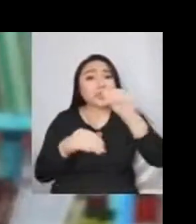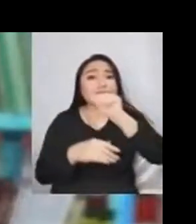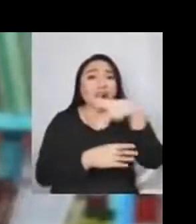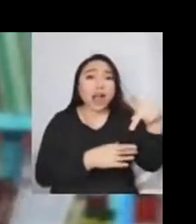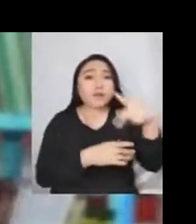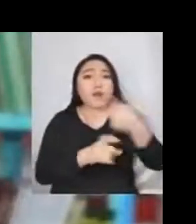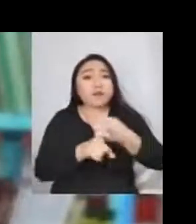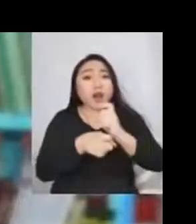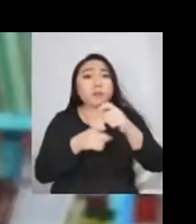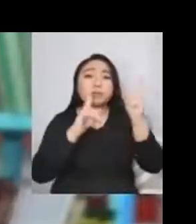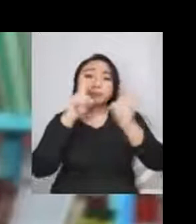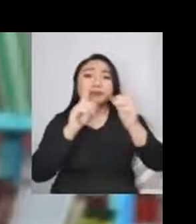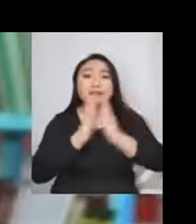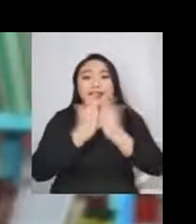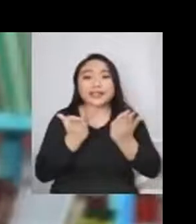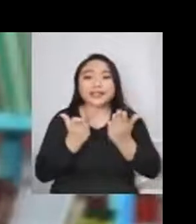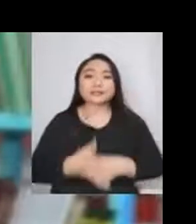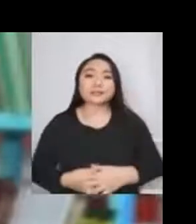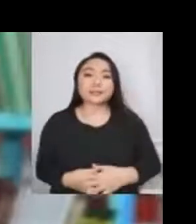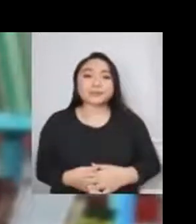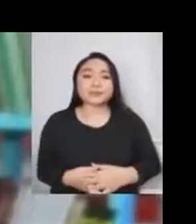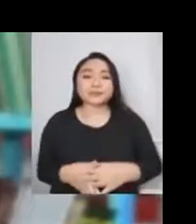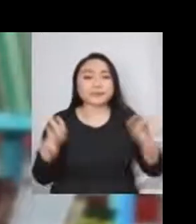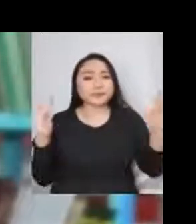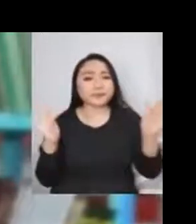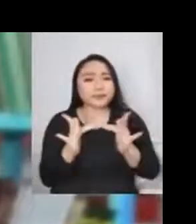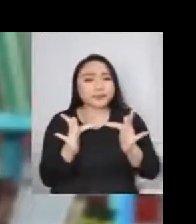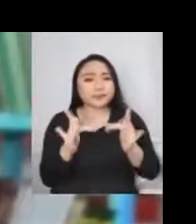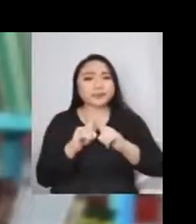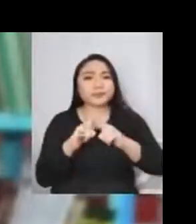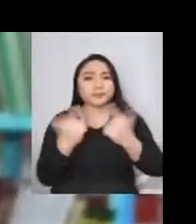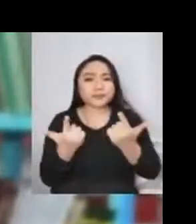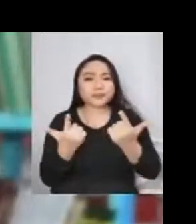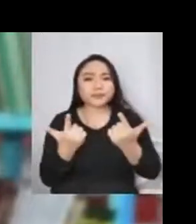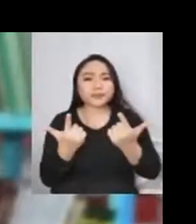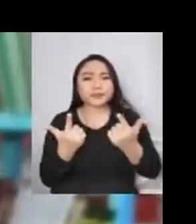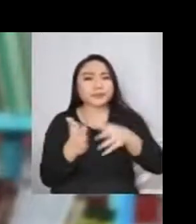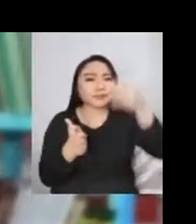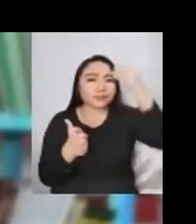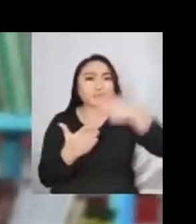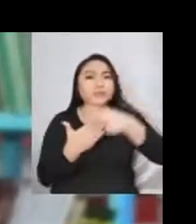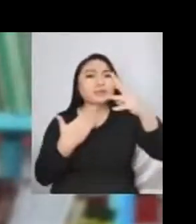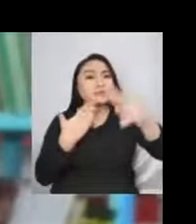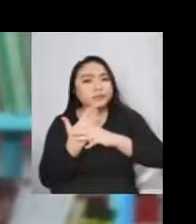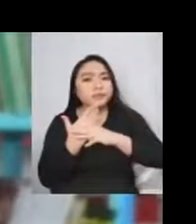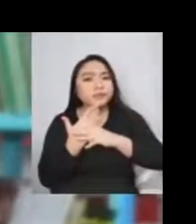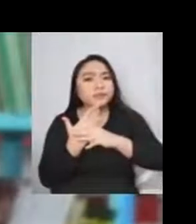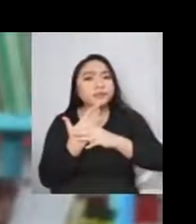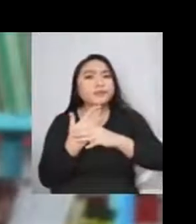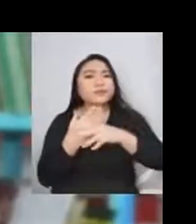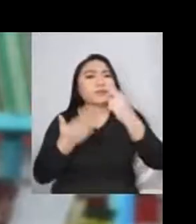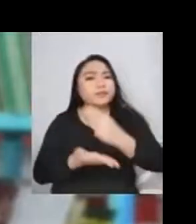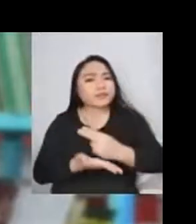is loads of fun. Generally, the Online Library Literacy Program aims to